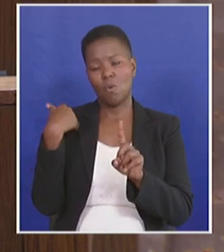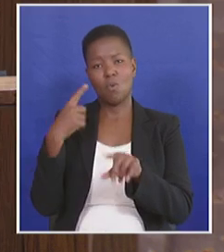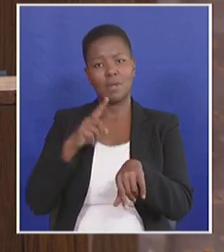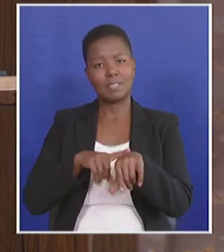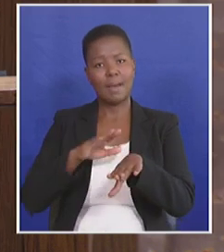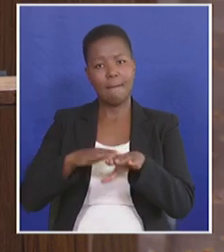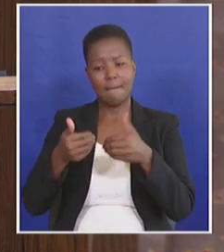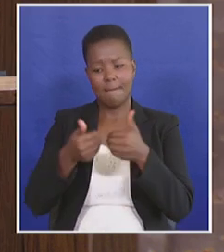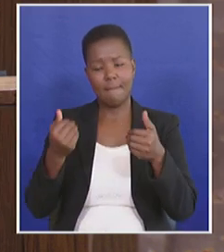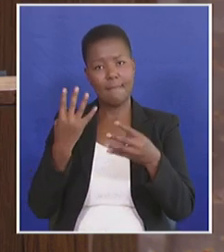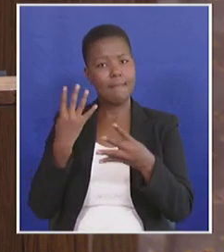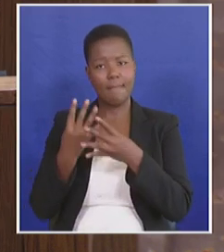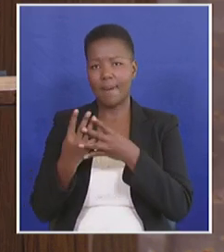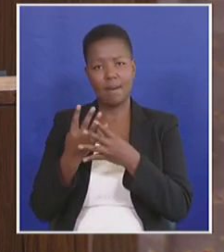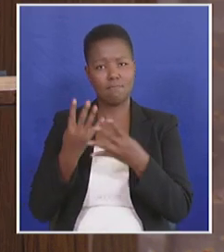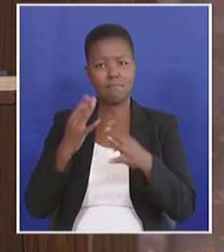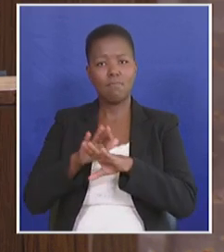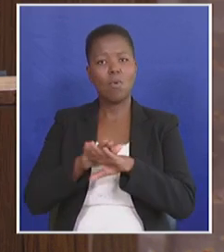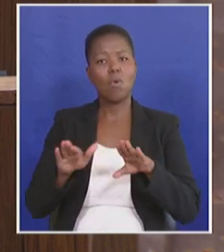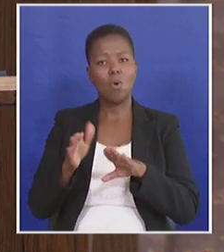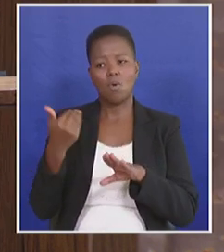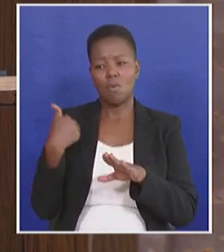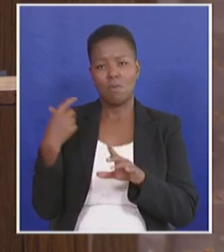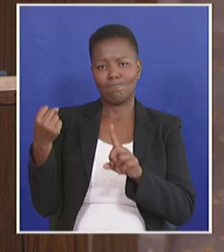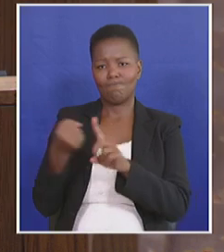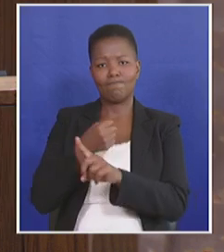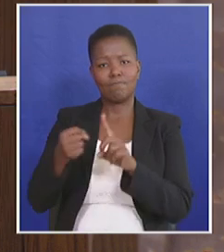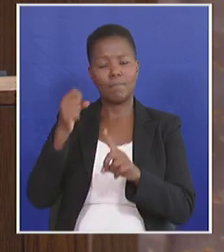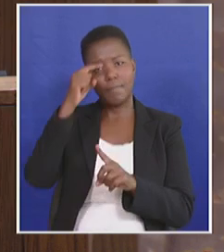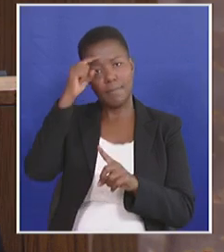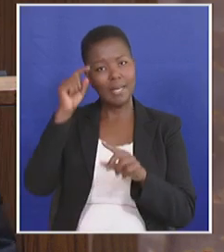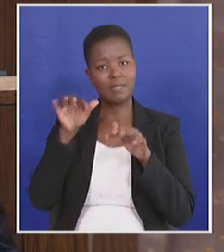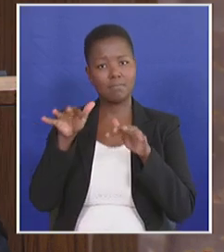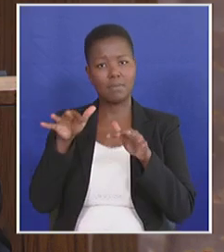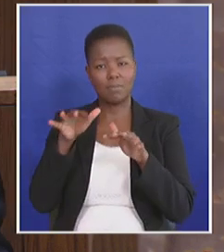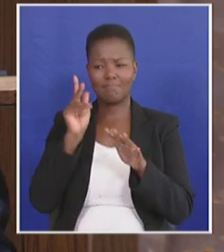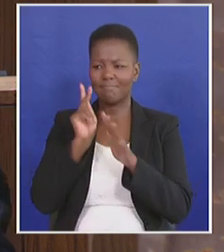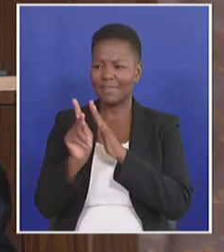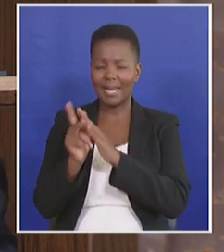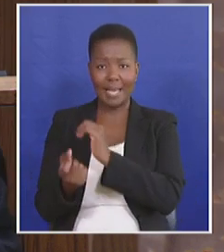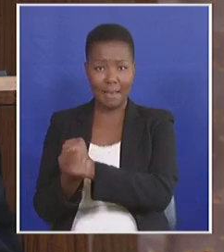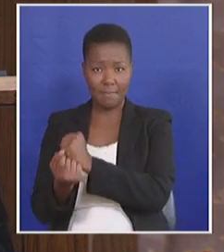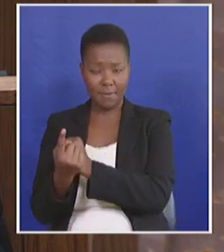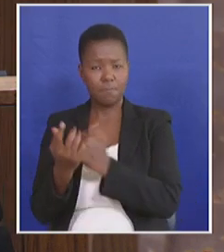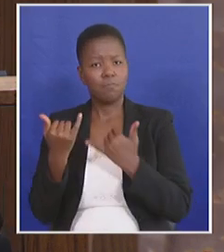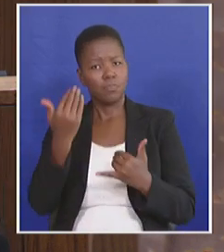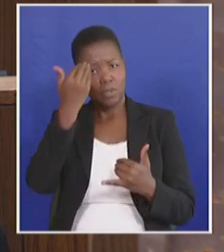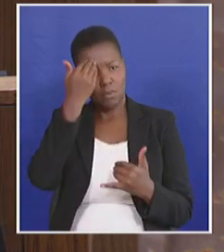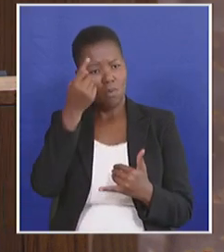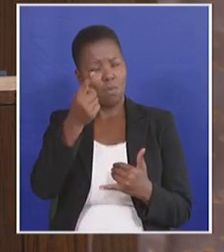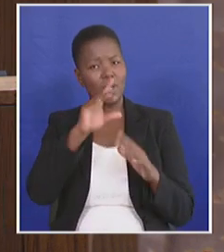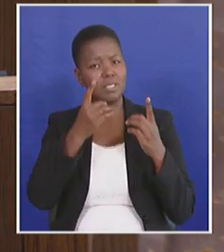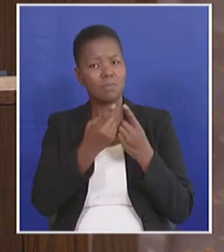granted amnesty to be prosecuted for the crimes committed against black people. What has the department done to ensure that all apartheid offenders,